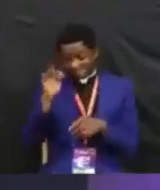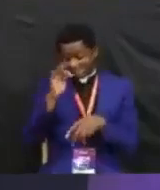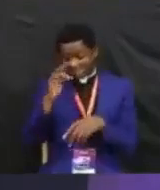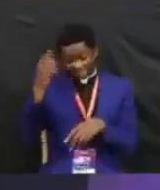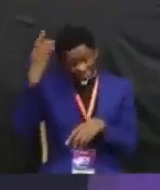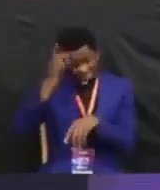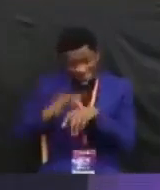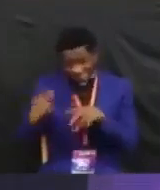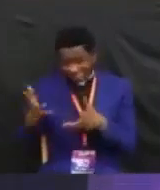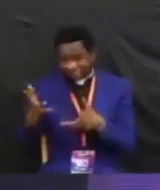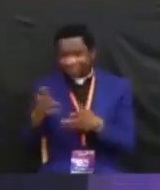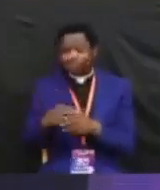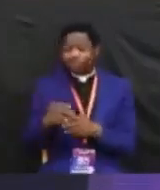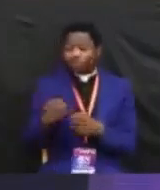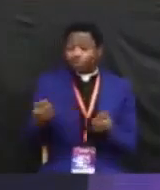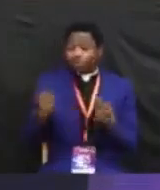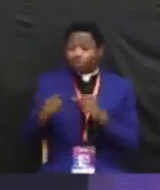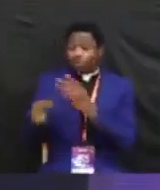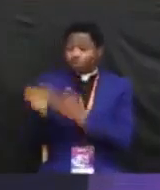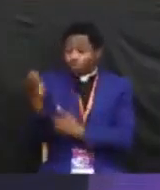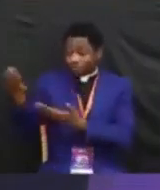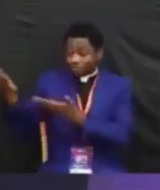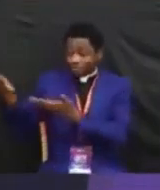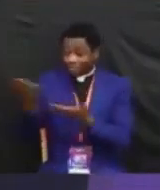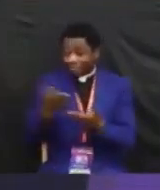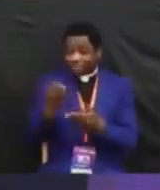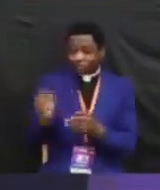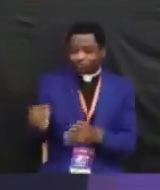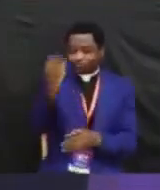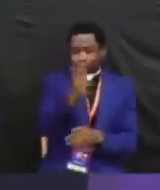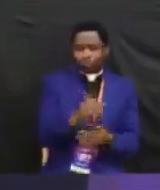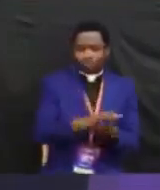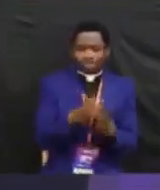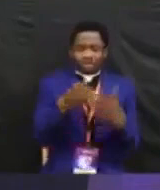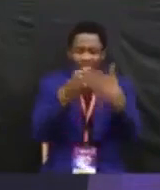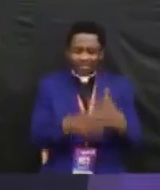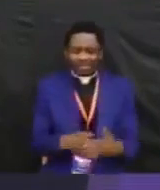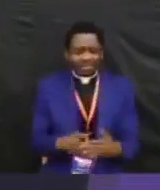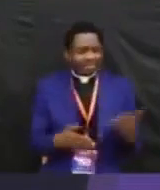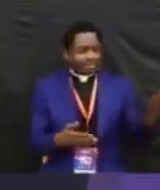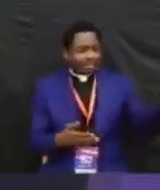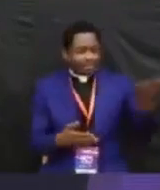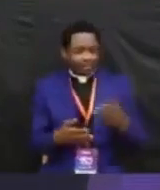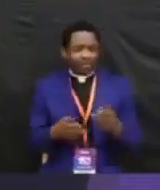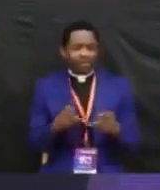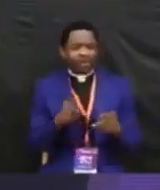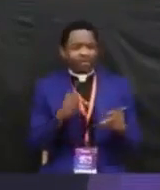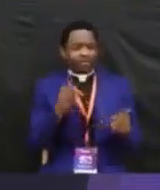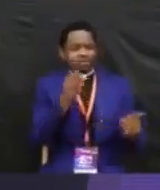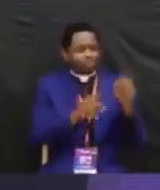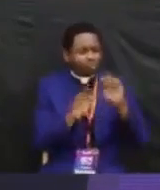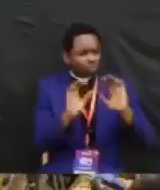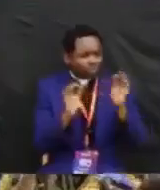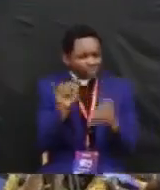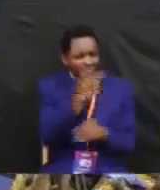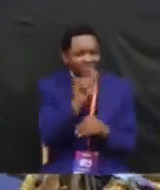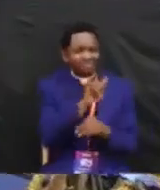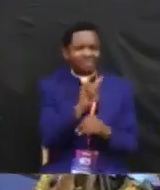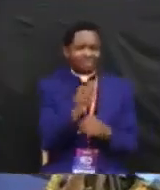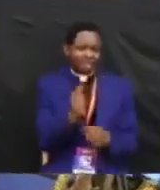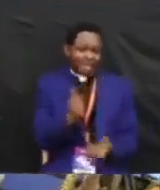in a position, he brings people like this around you, so they will cover your nakedness.